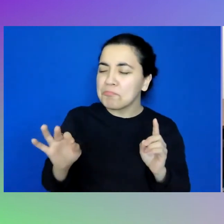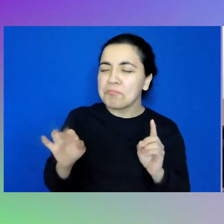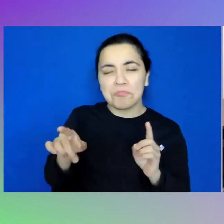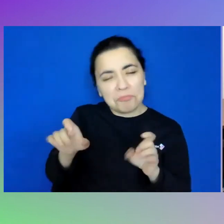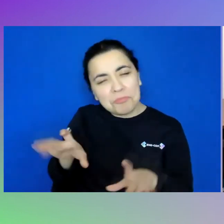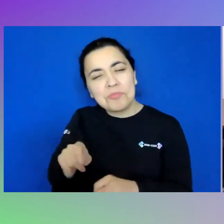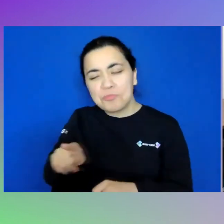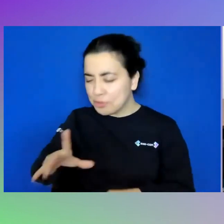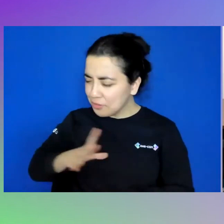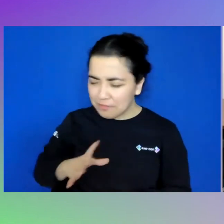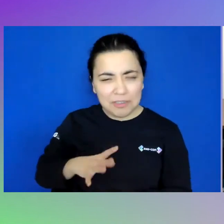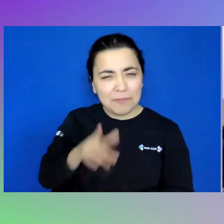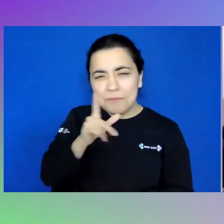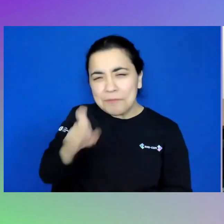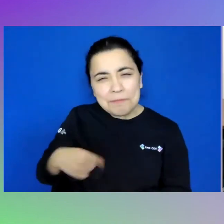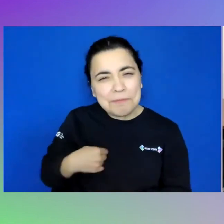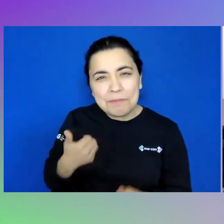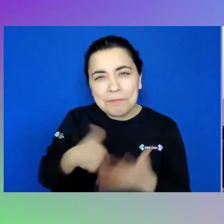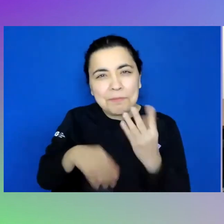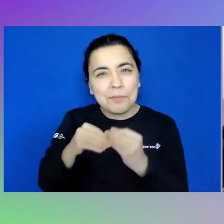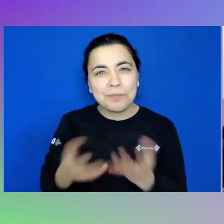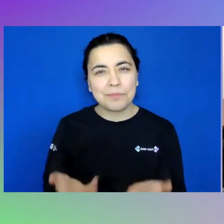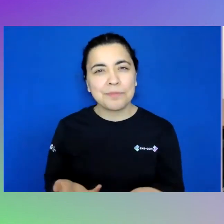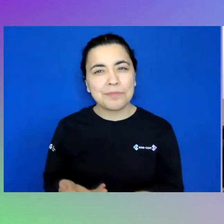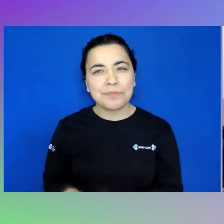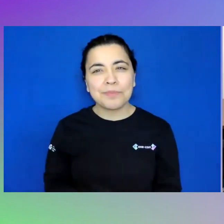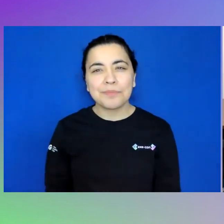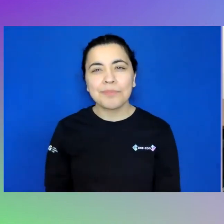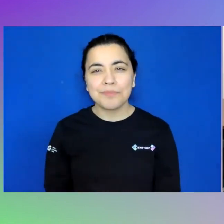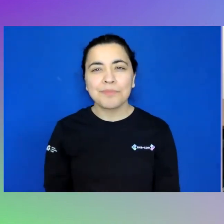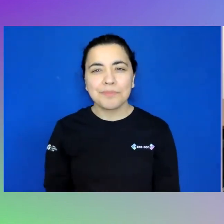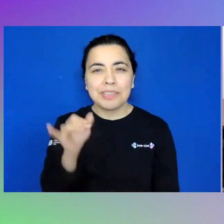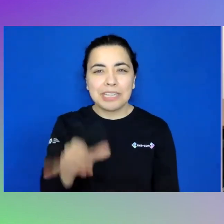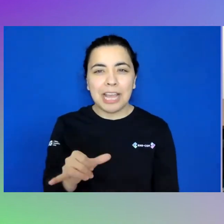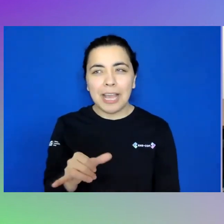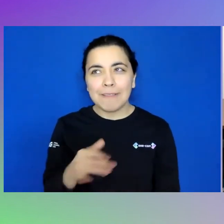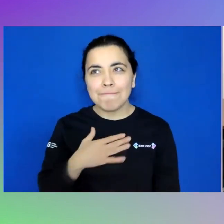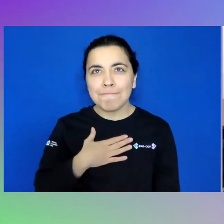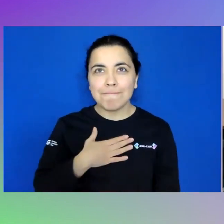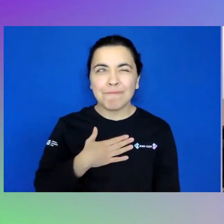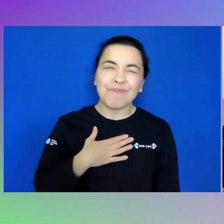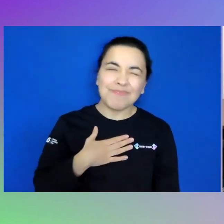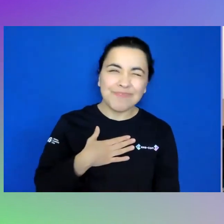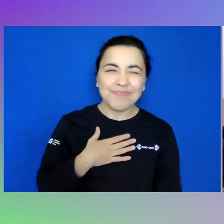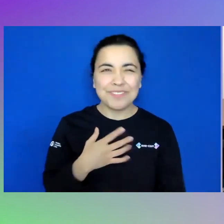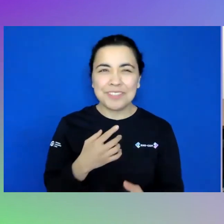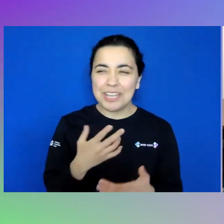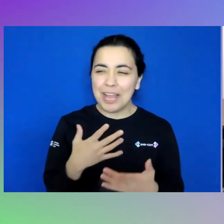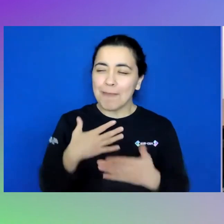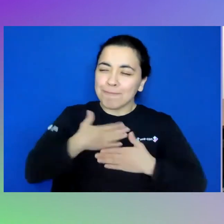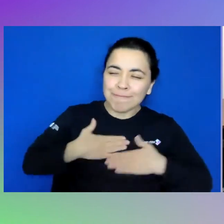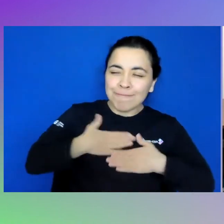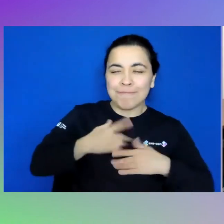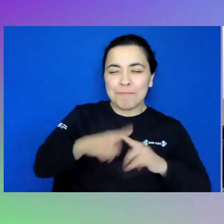You're fine. You don't really need me. And that's a very bittersweet moment, I'd say.